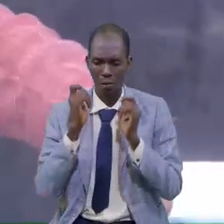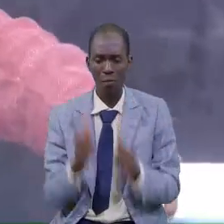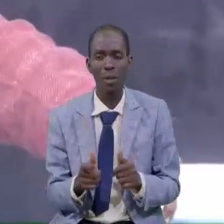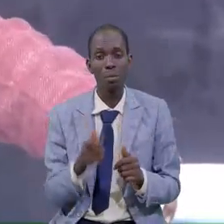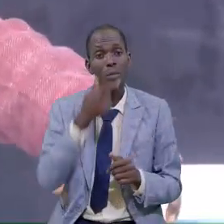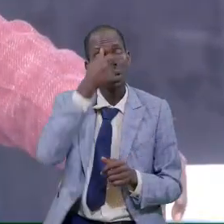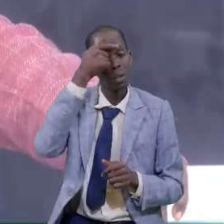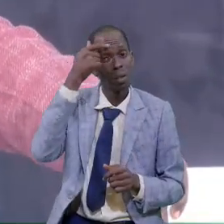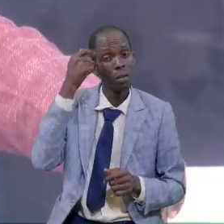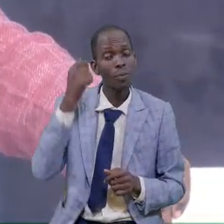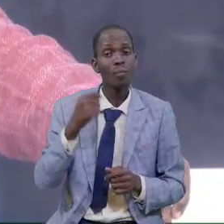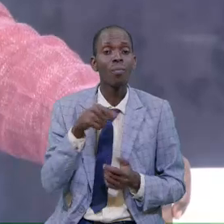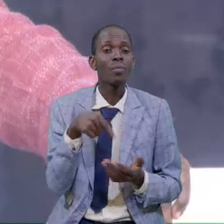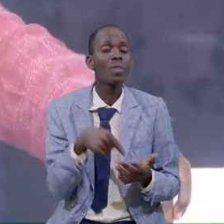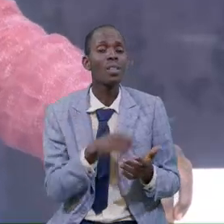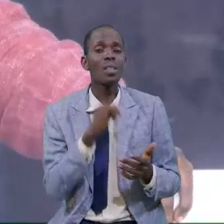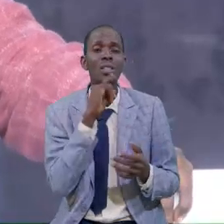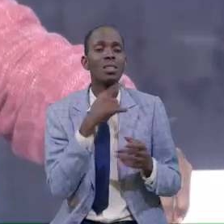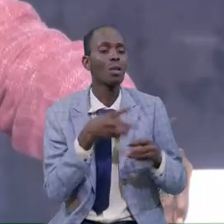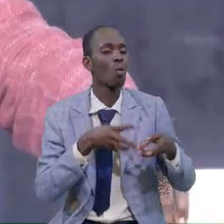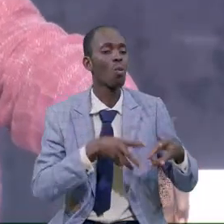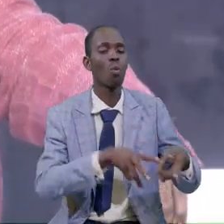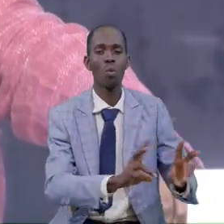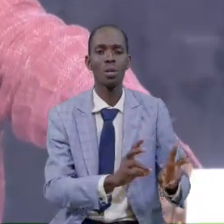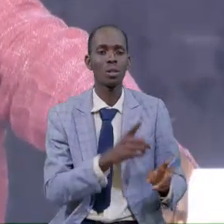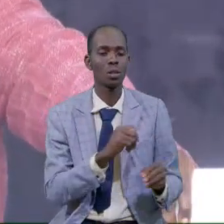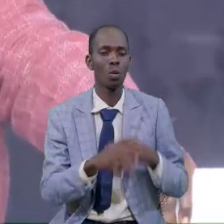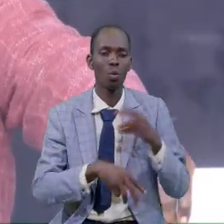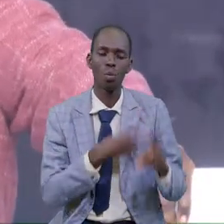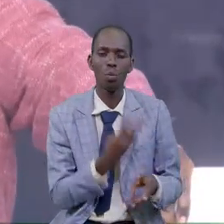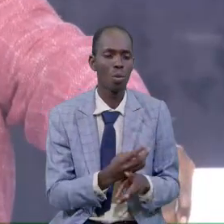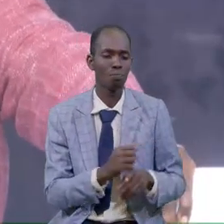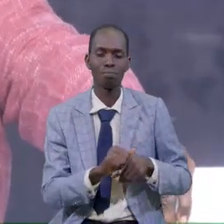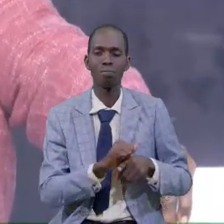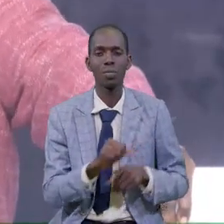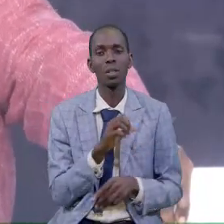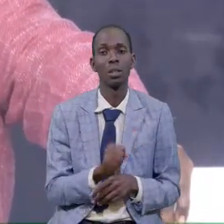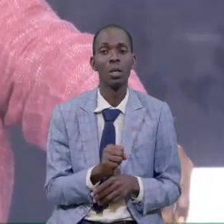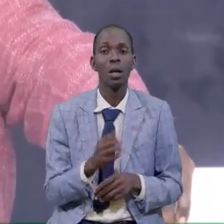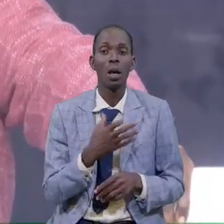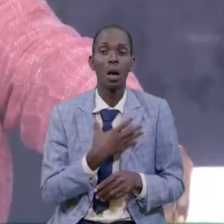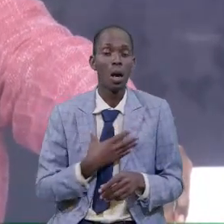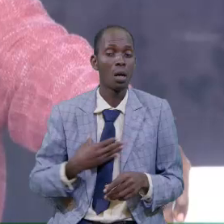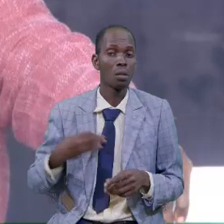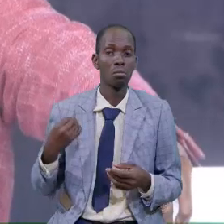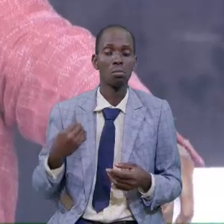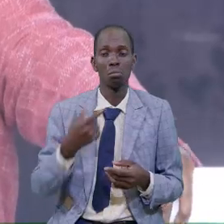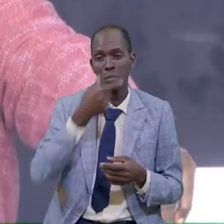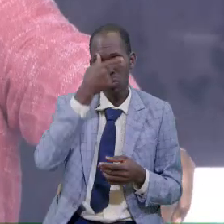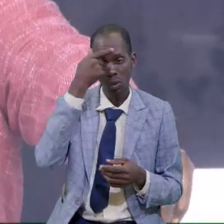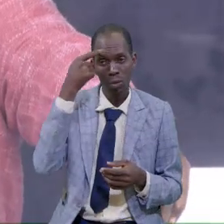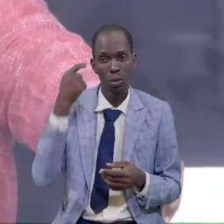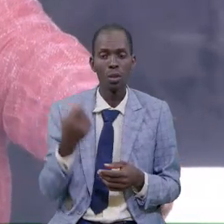that's the way the world is. And once they have, you know, kind of finished secondary